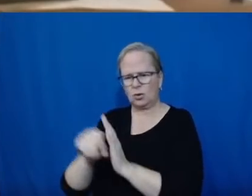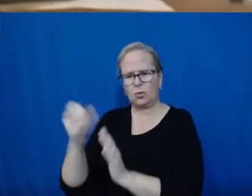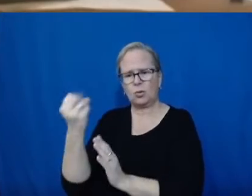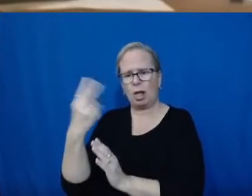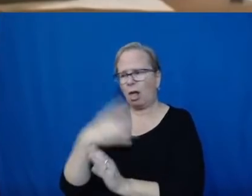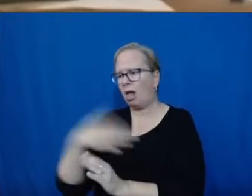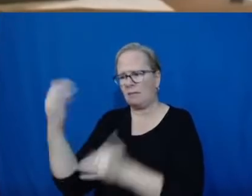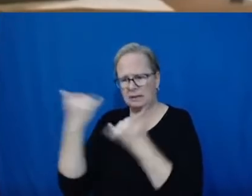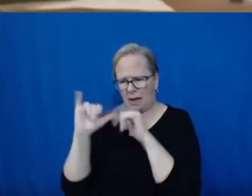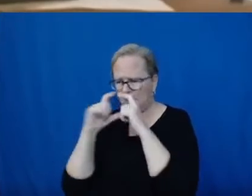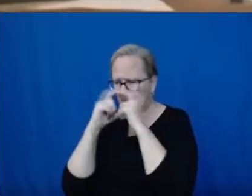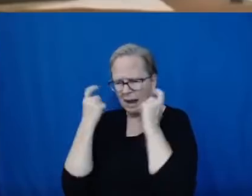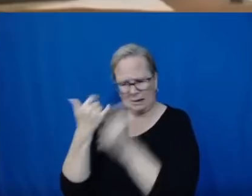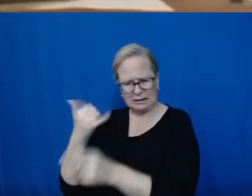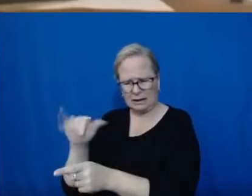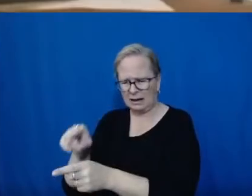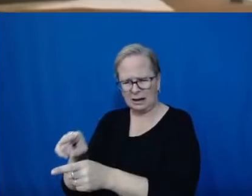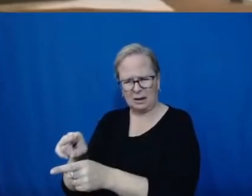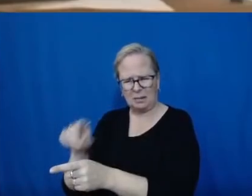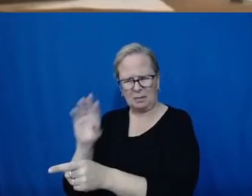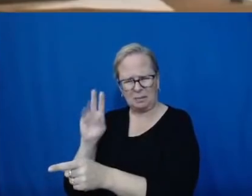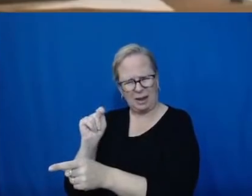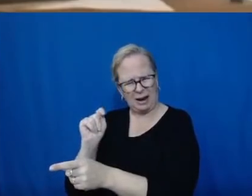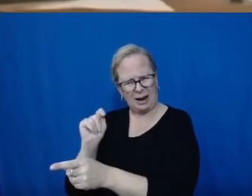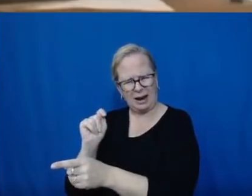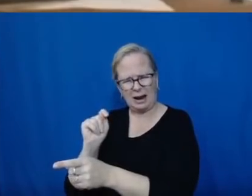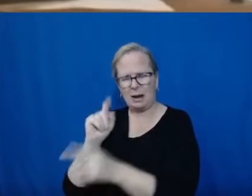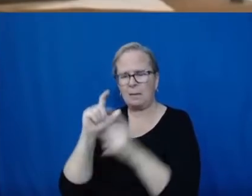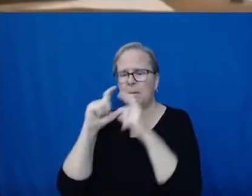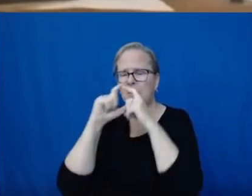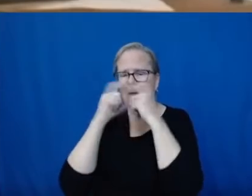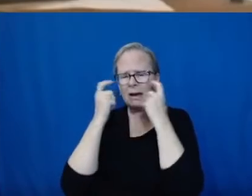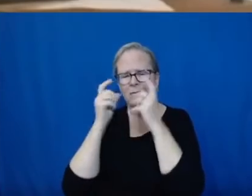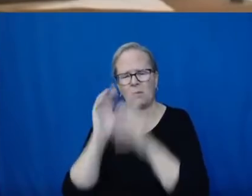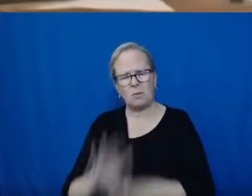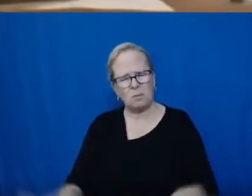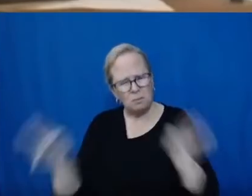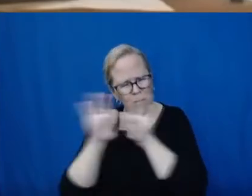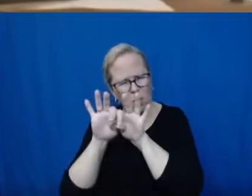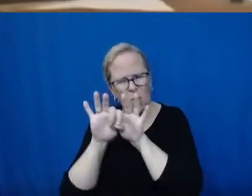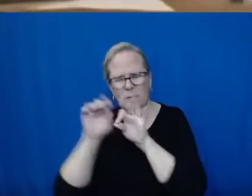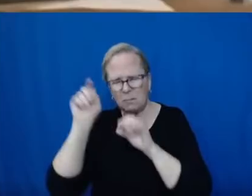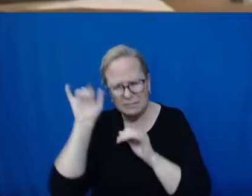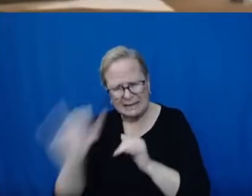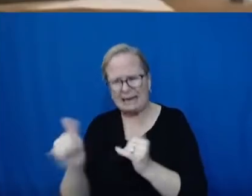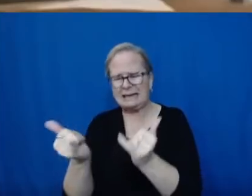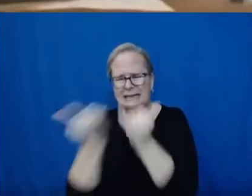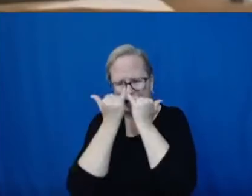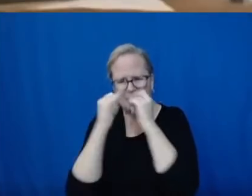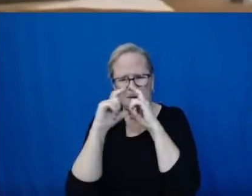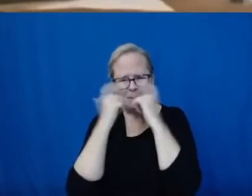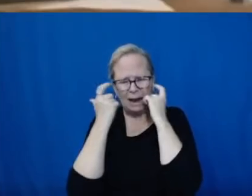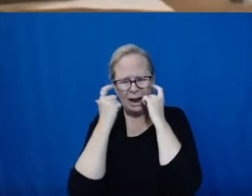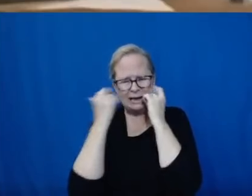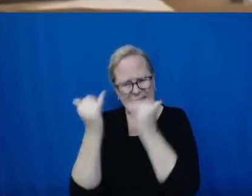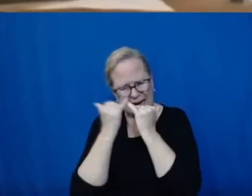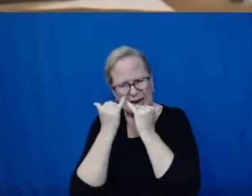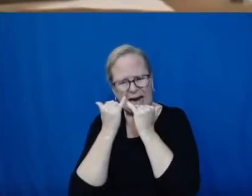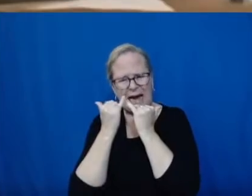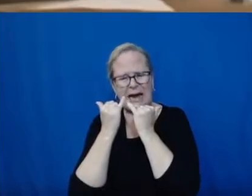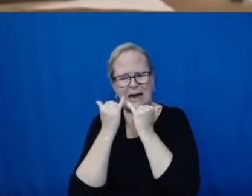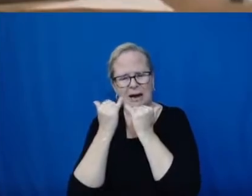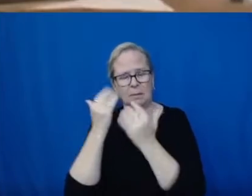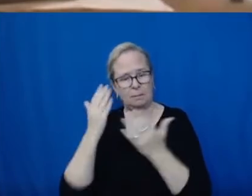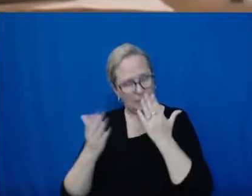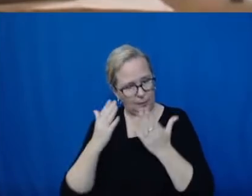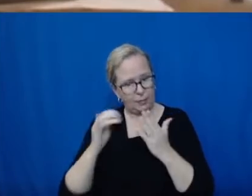really important. In fact, mask mandate may be a large part of why our curve is bending right